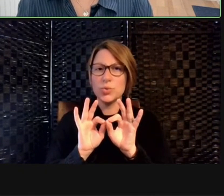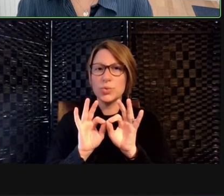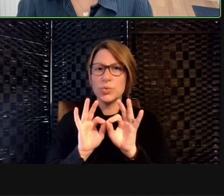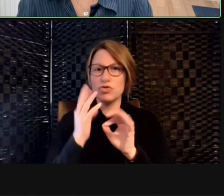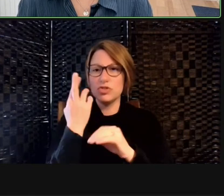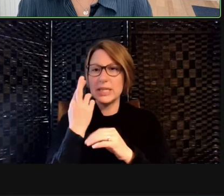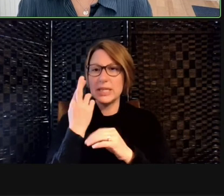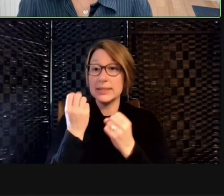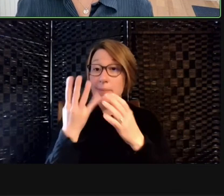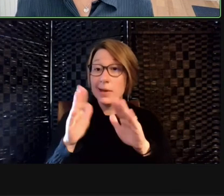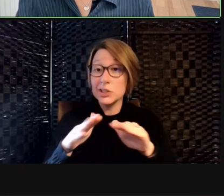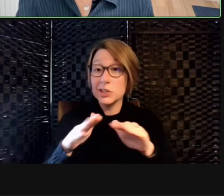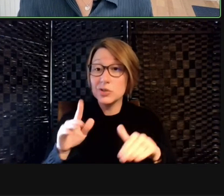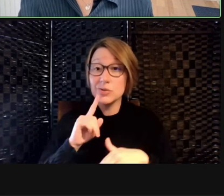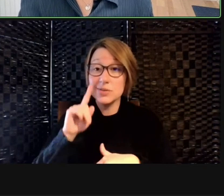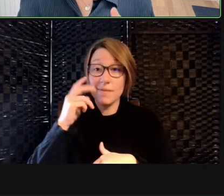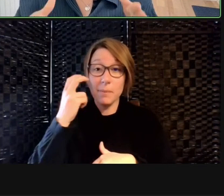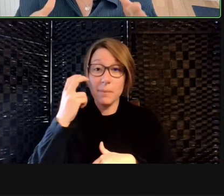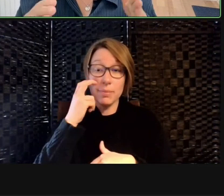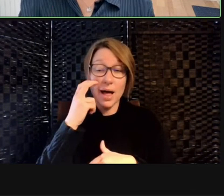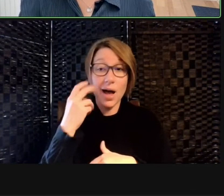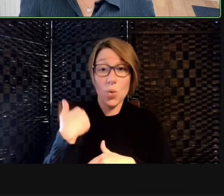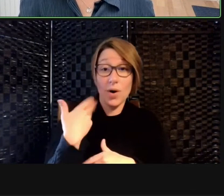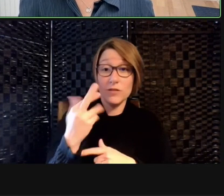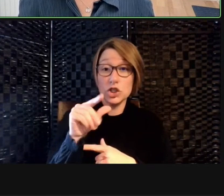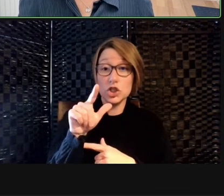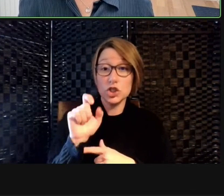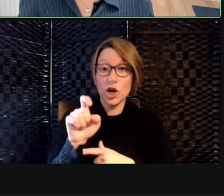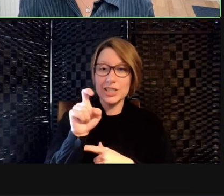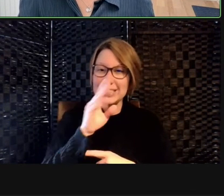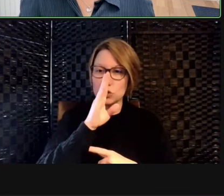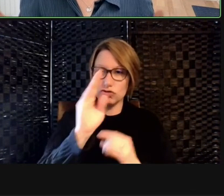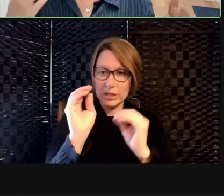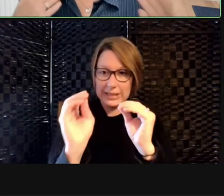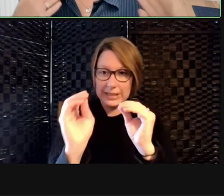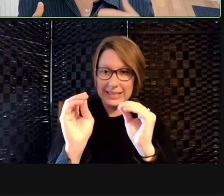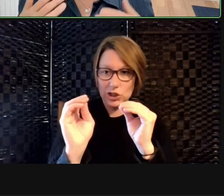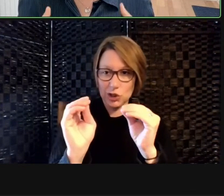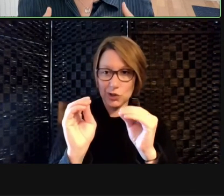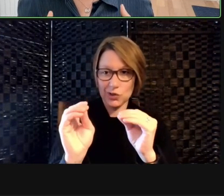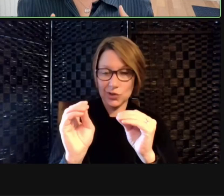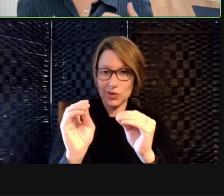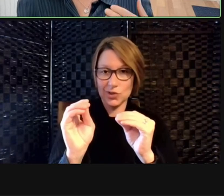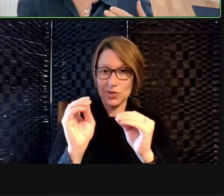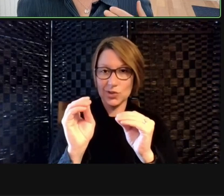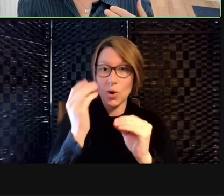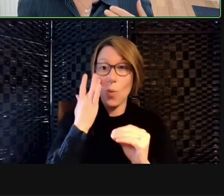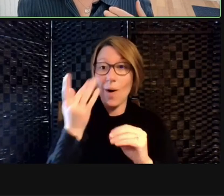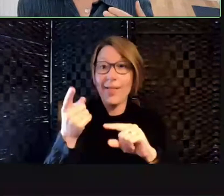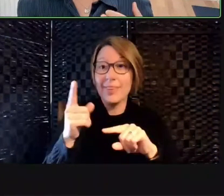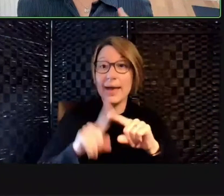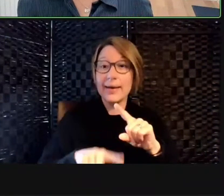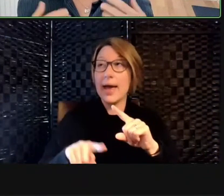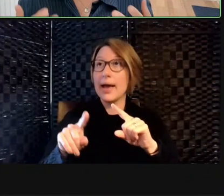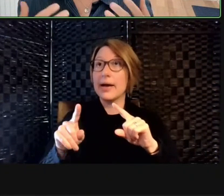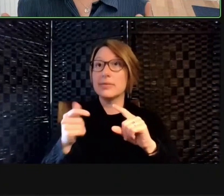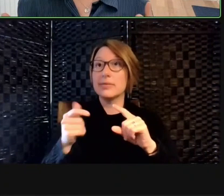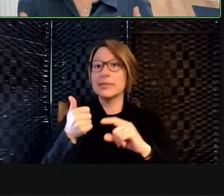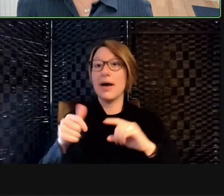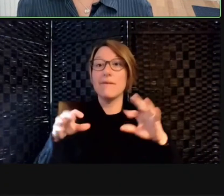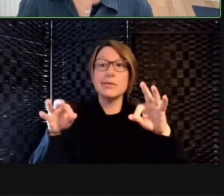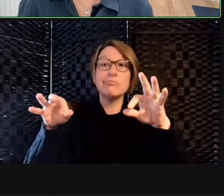who are deaf, blind, or have charge syndrome really need things to be directly taught to them because of what they are not able to access incidentally in terms